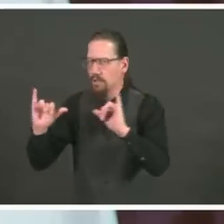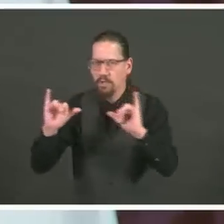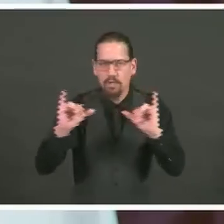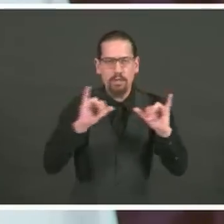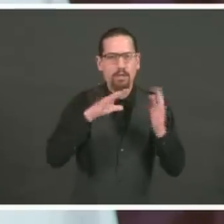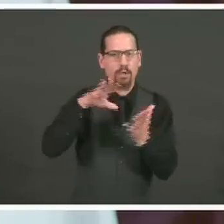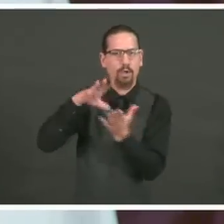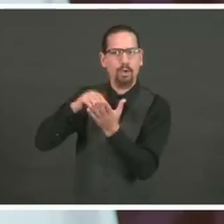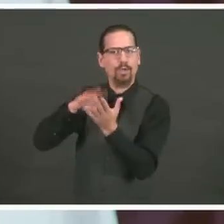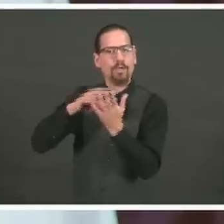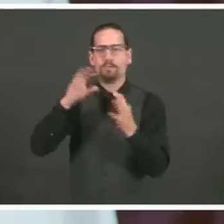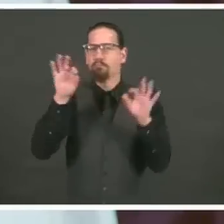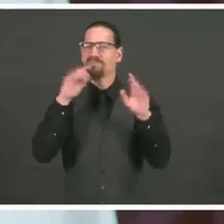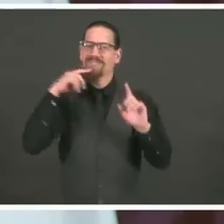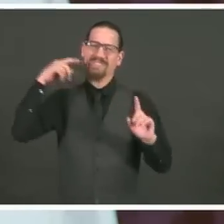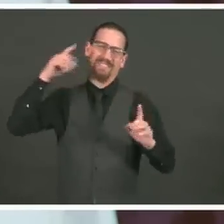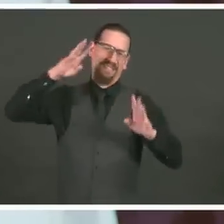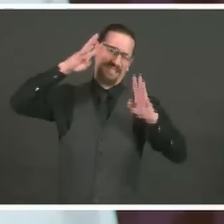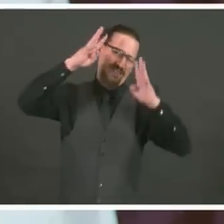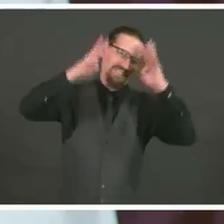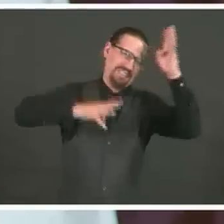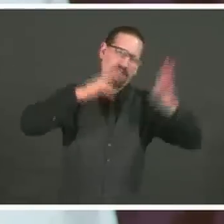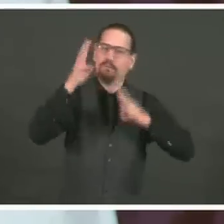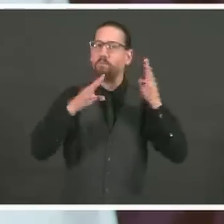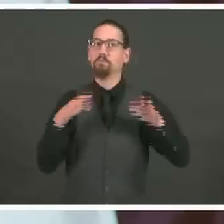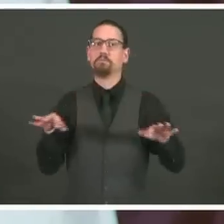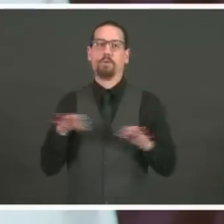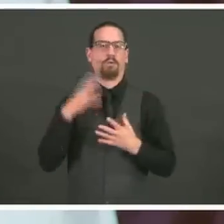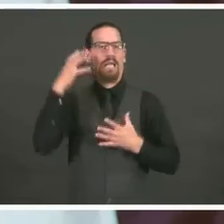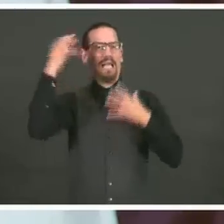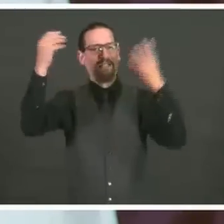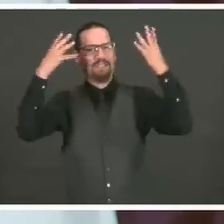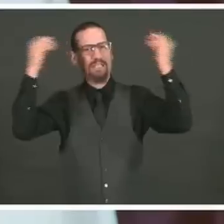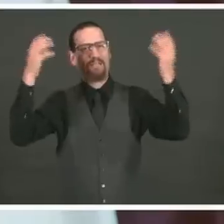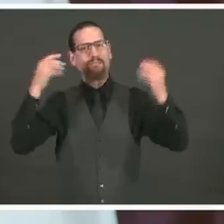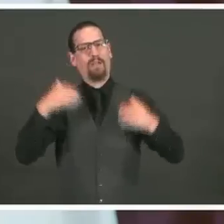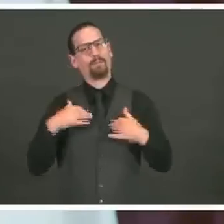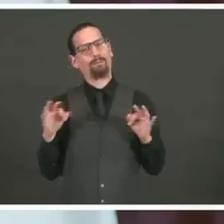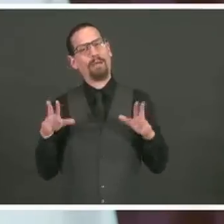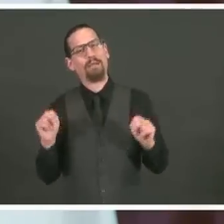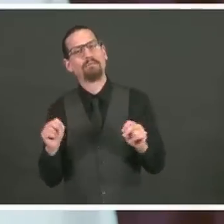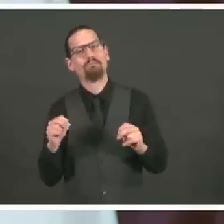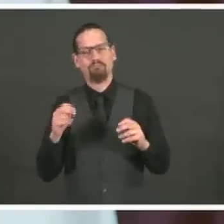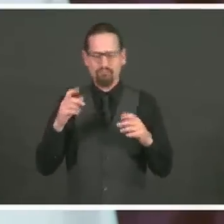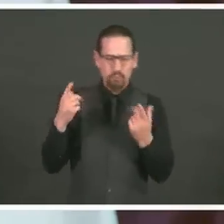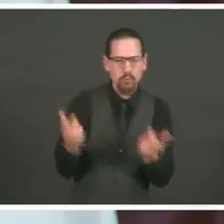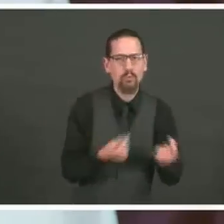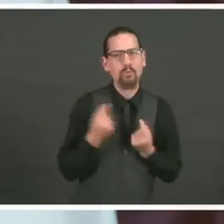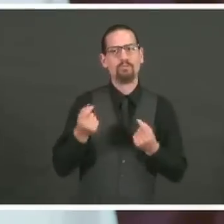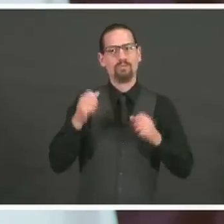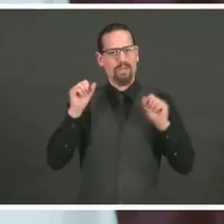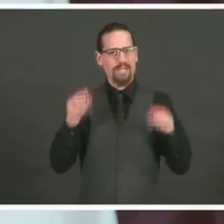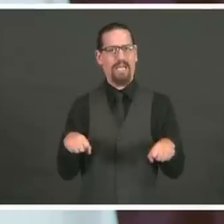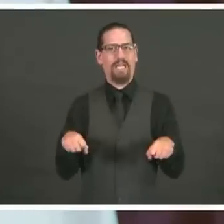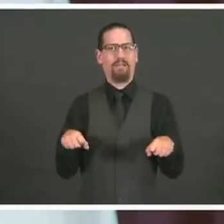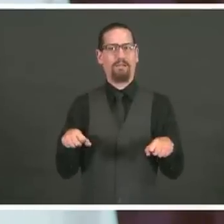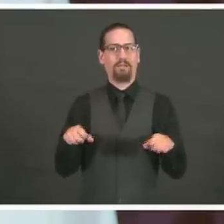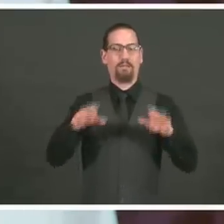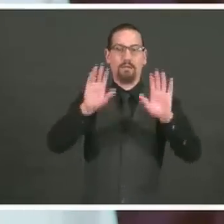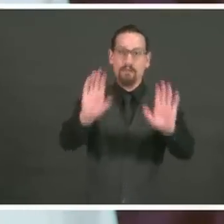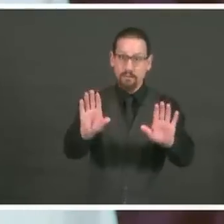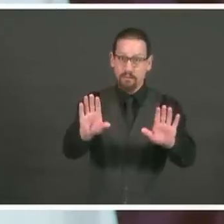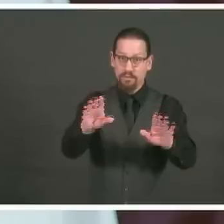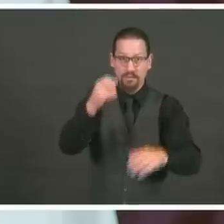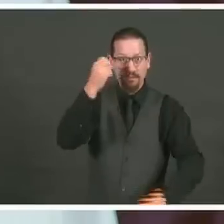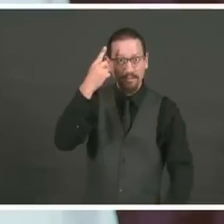get creative, let's have some fun, and let's figure out what we can do outdoors. Now, I remind you, if you're outside and you